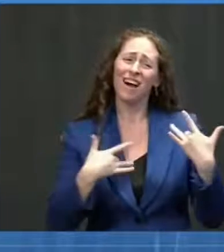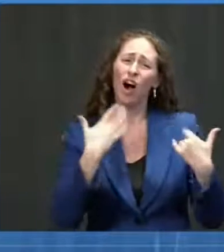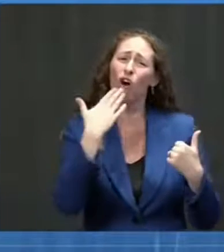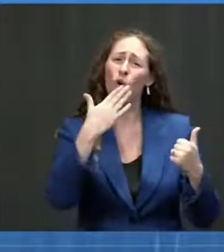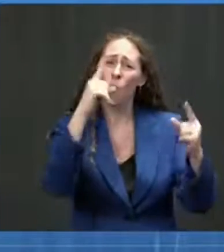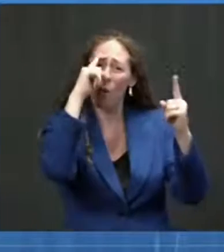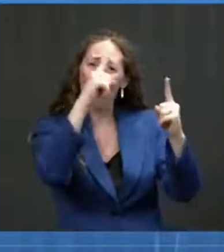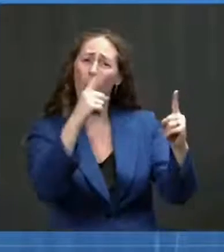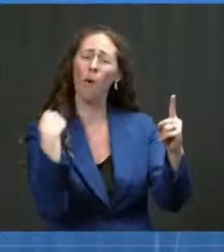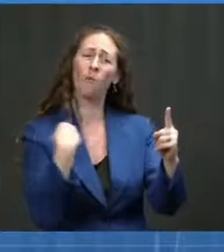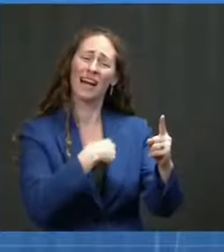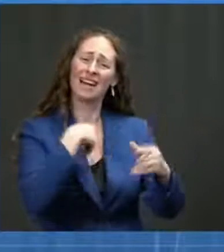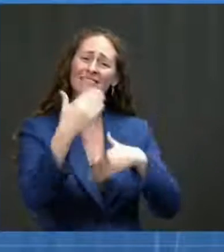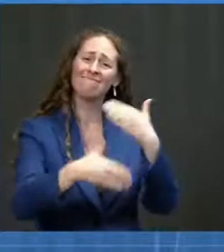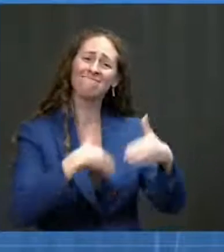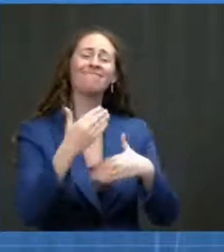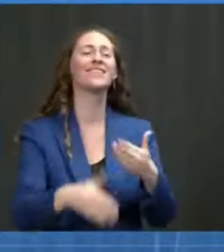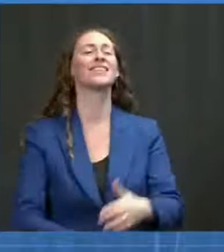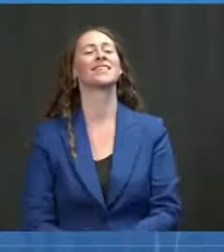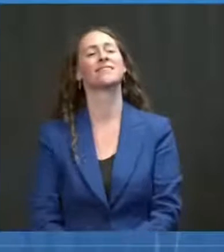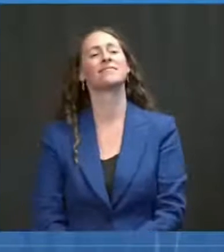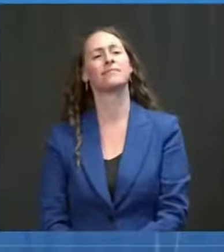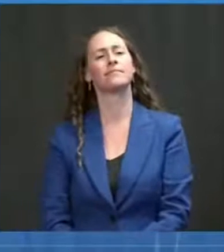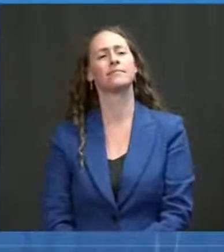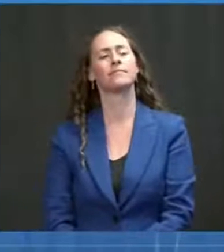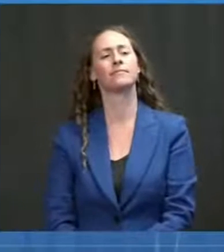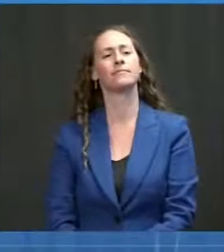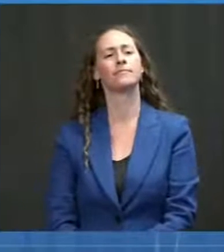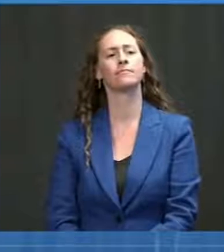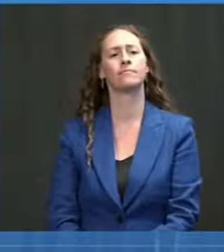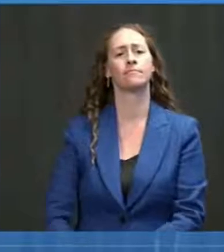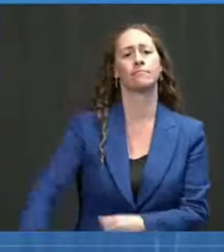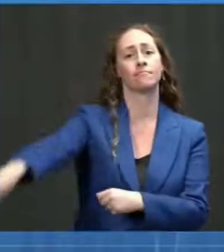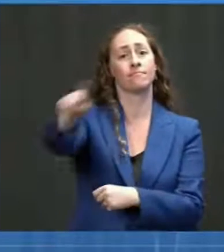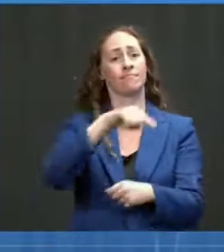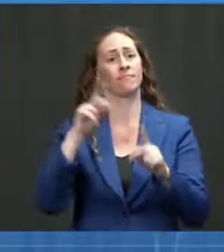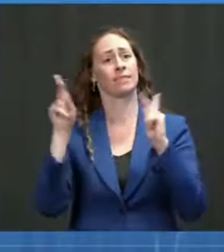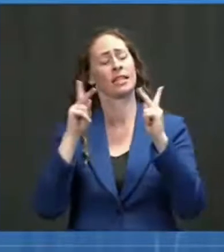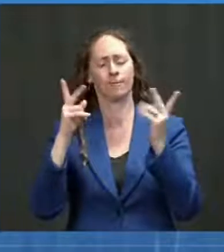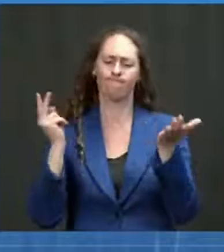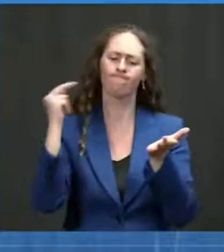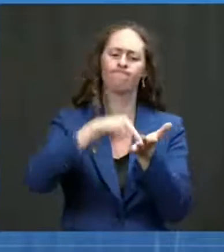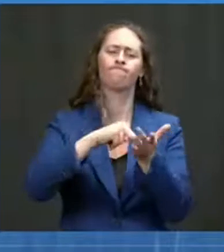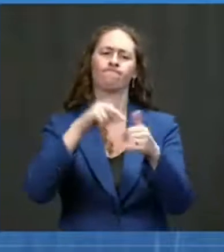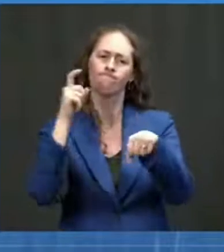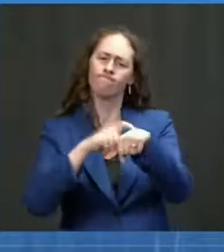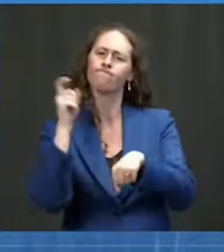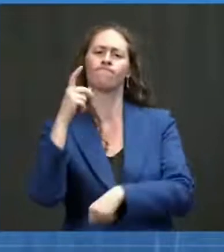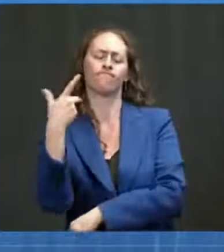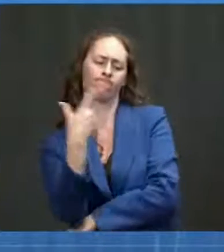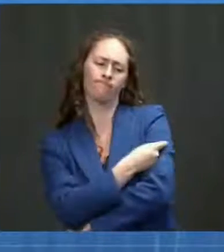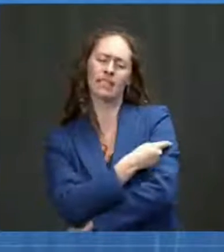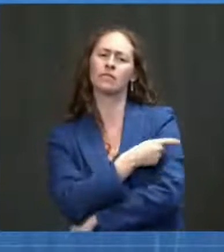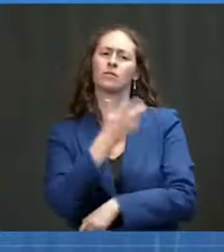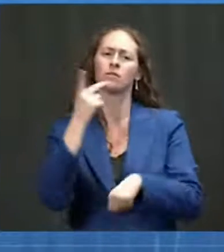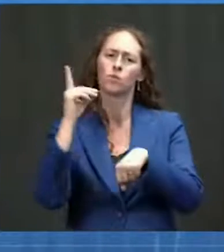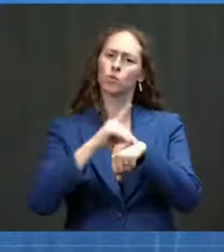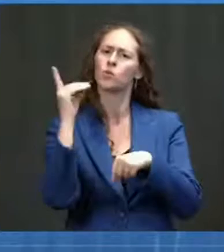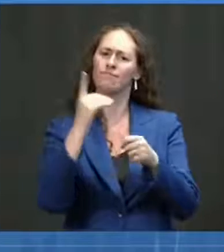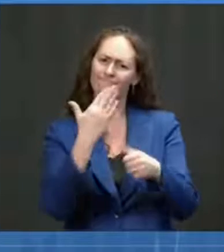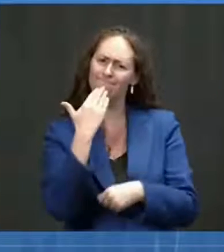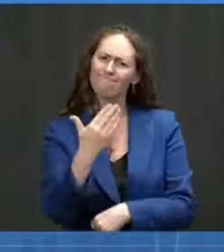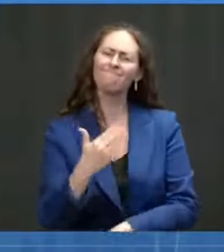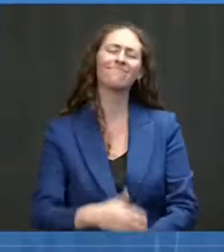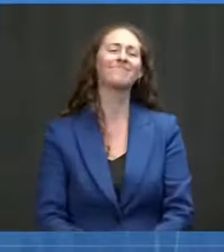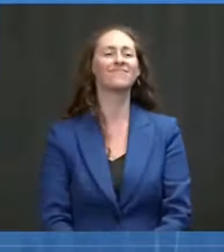Americans across the country are continuing to step up, do their part, and get vaccinated. We